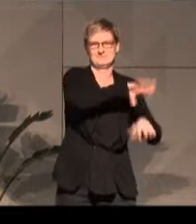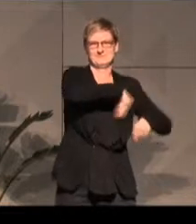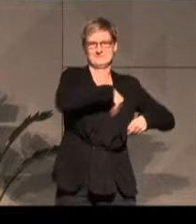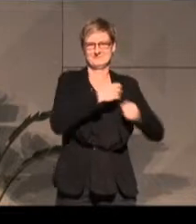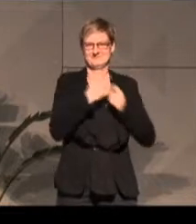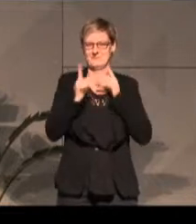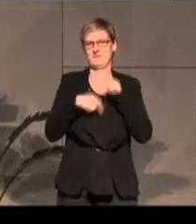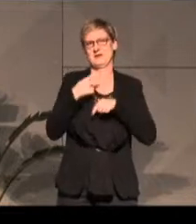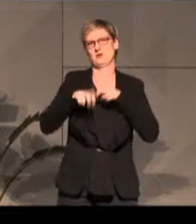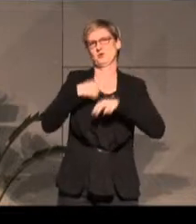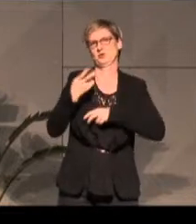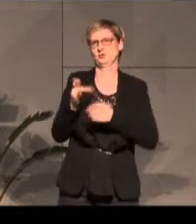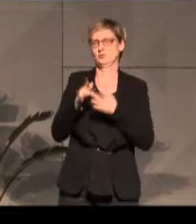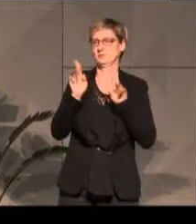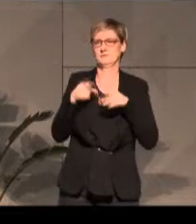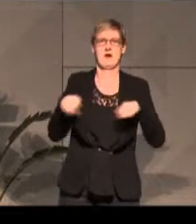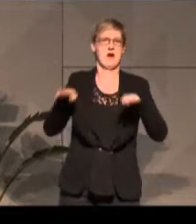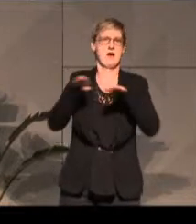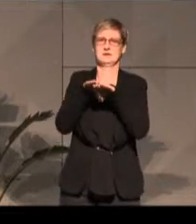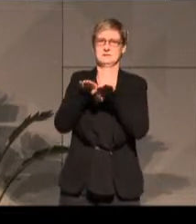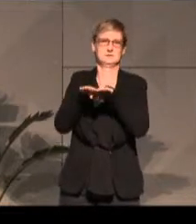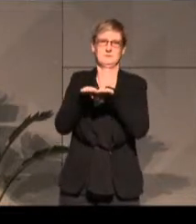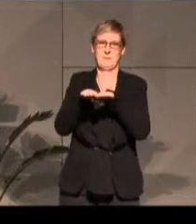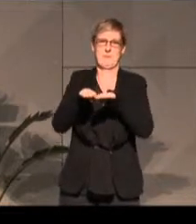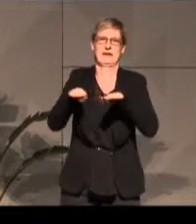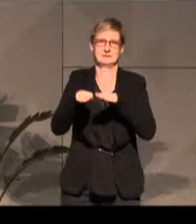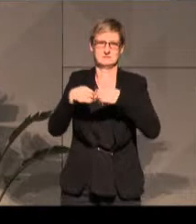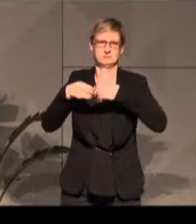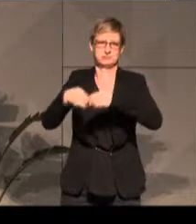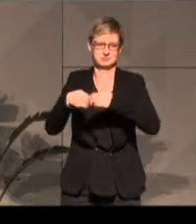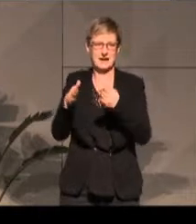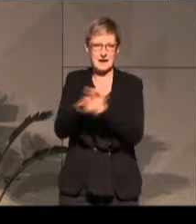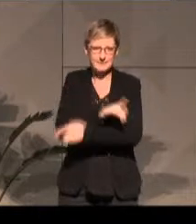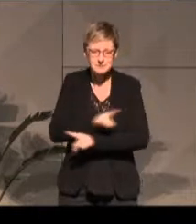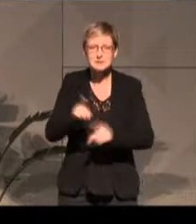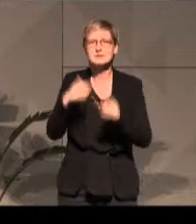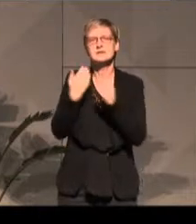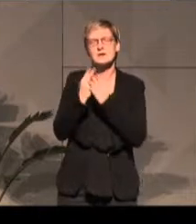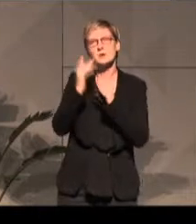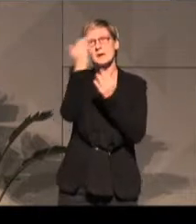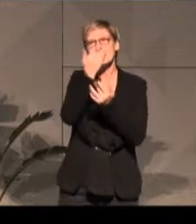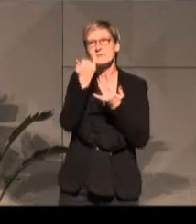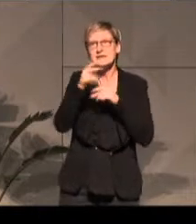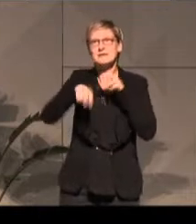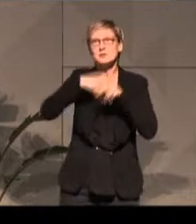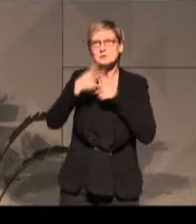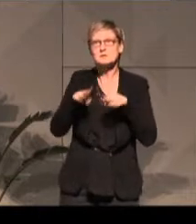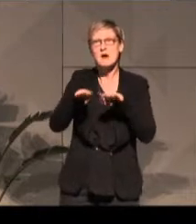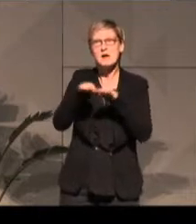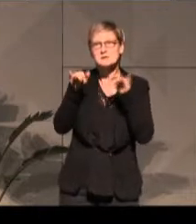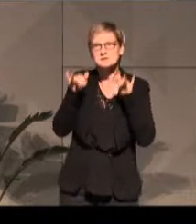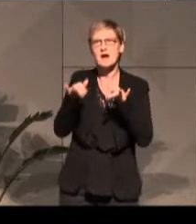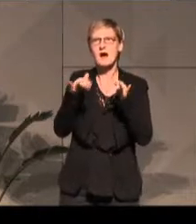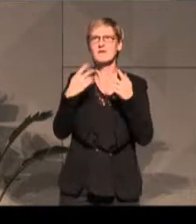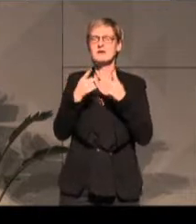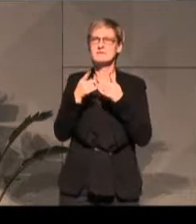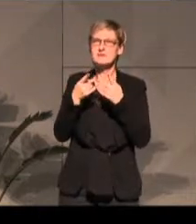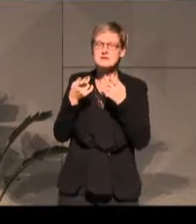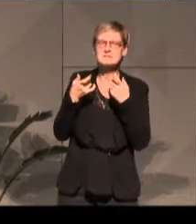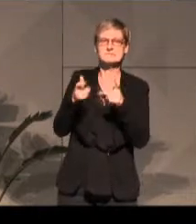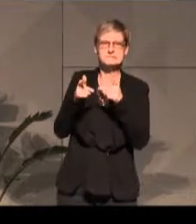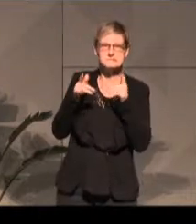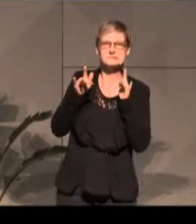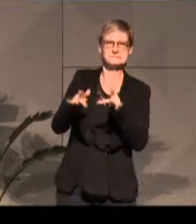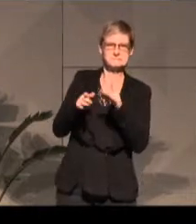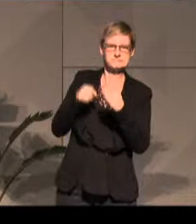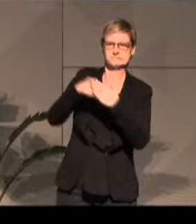before. And we did similar things because we cannot get into the ice. You have to use nature, work with it instead of trying to work